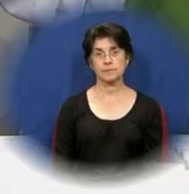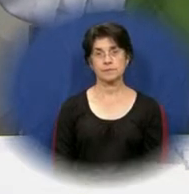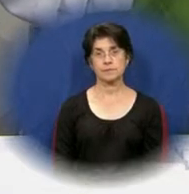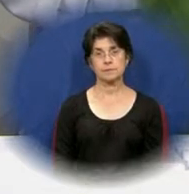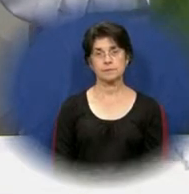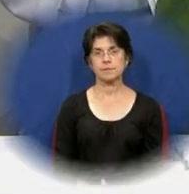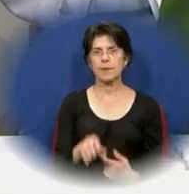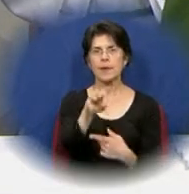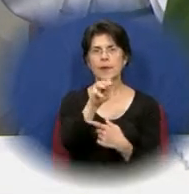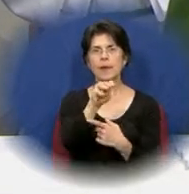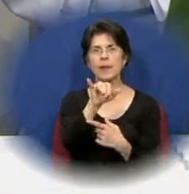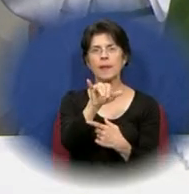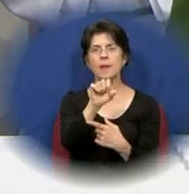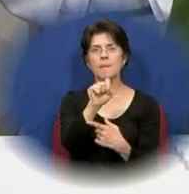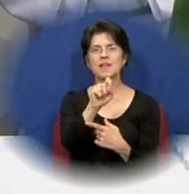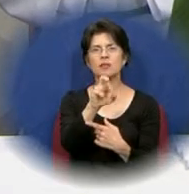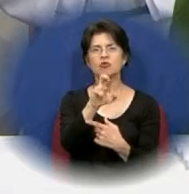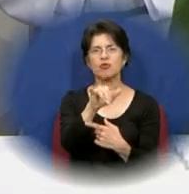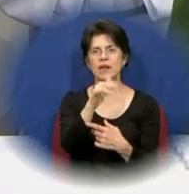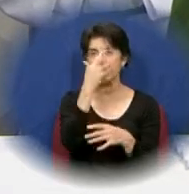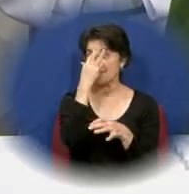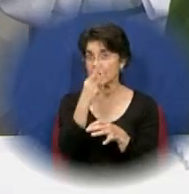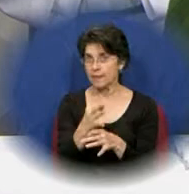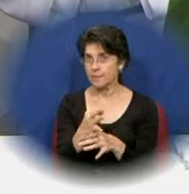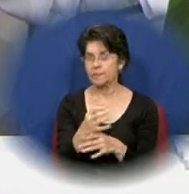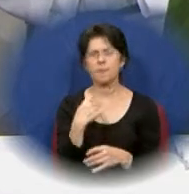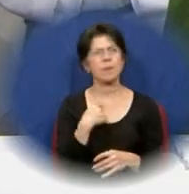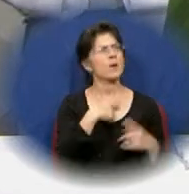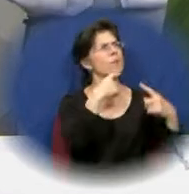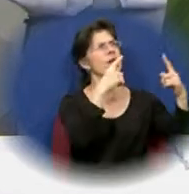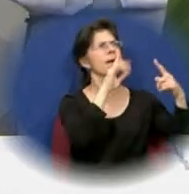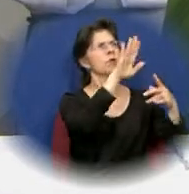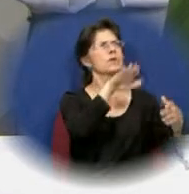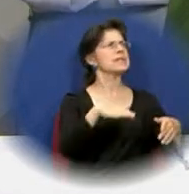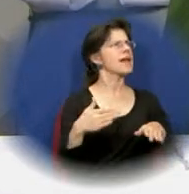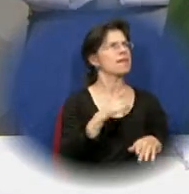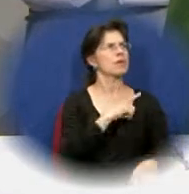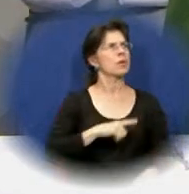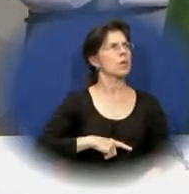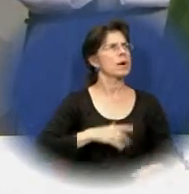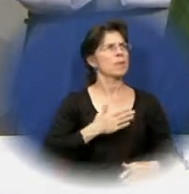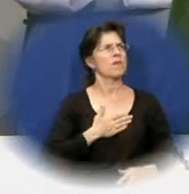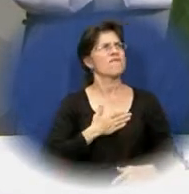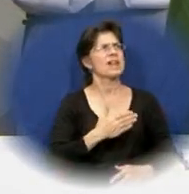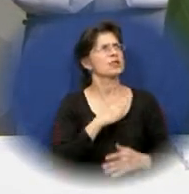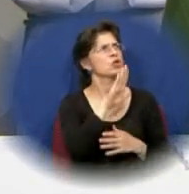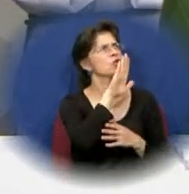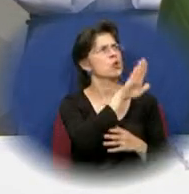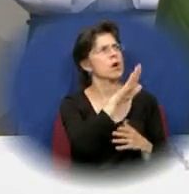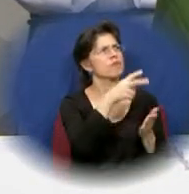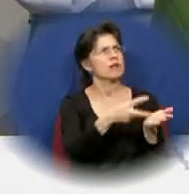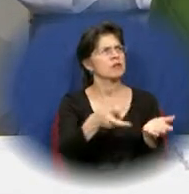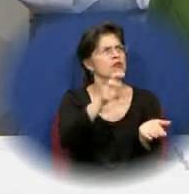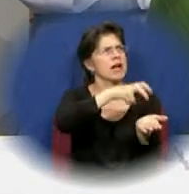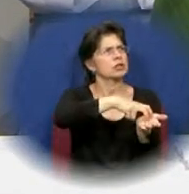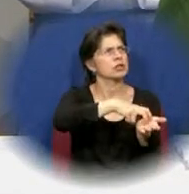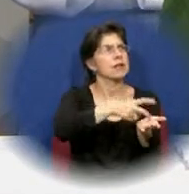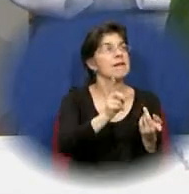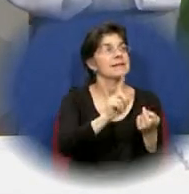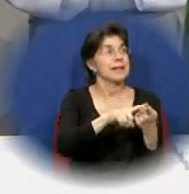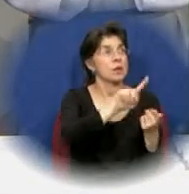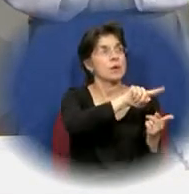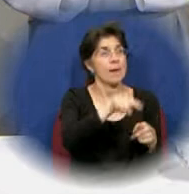The mystery of faith. We proclaim your death, O Lord, and profess your resurrection. Until you come